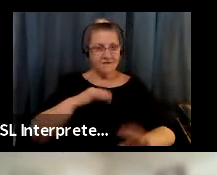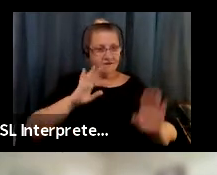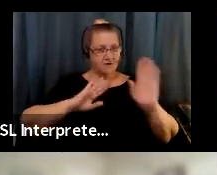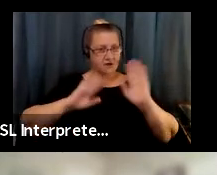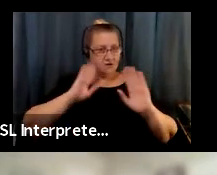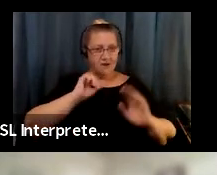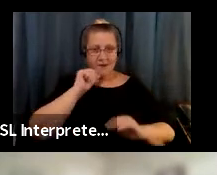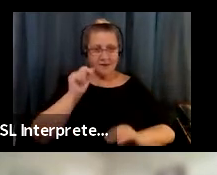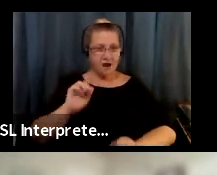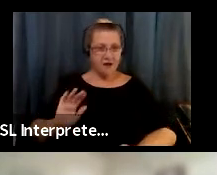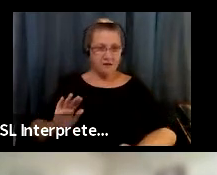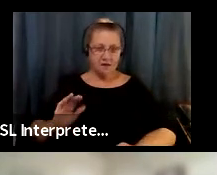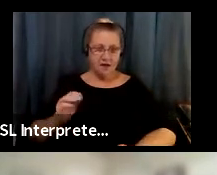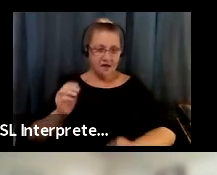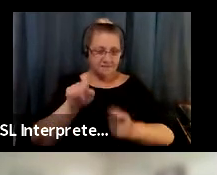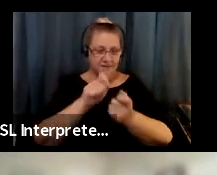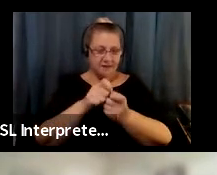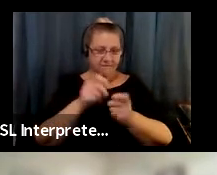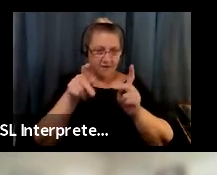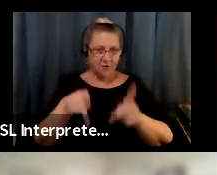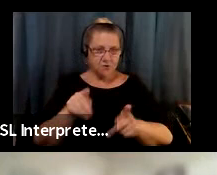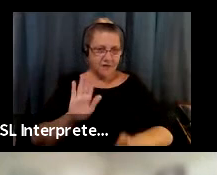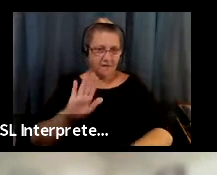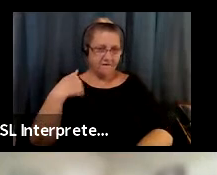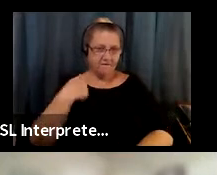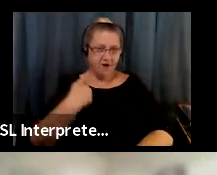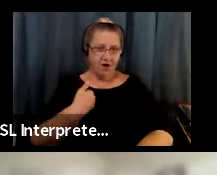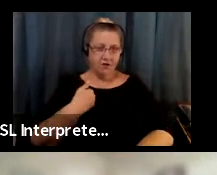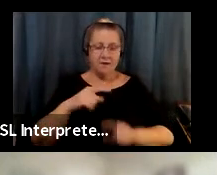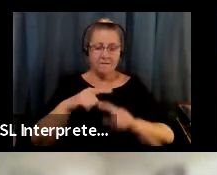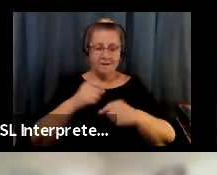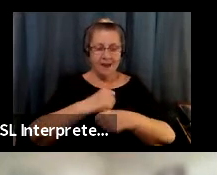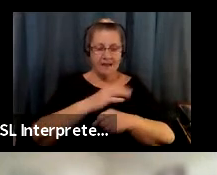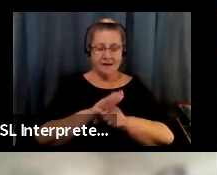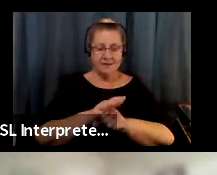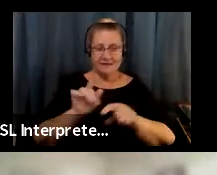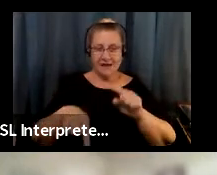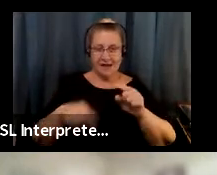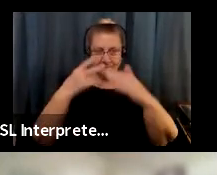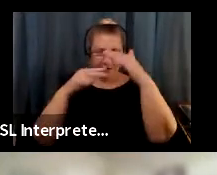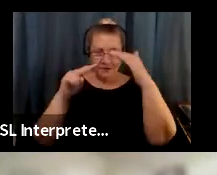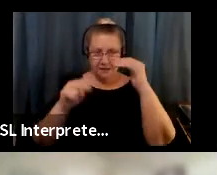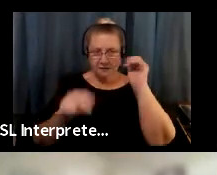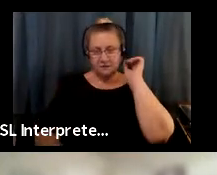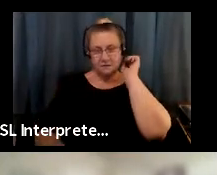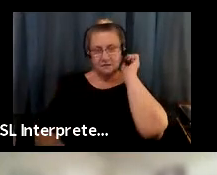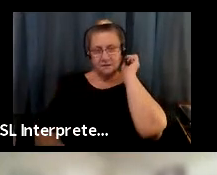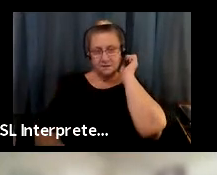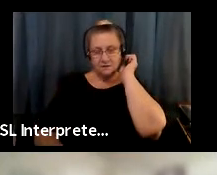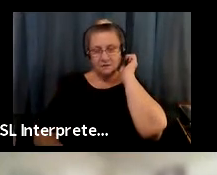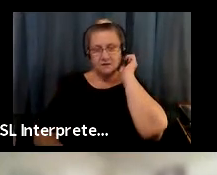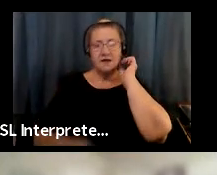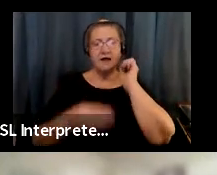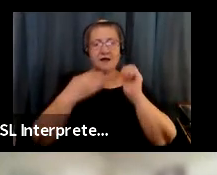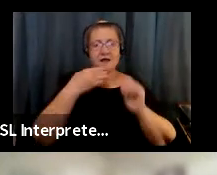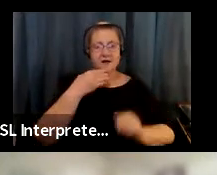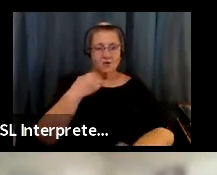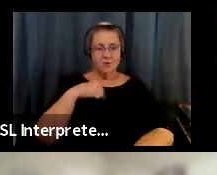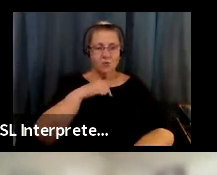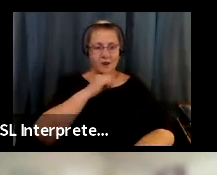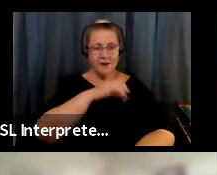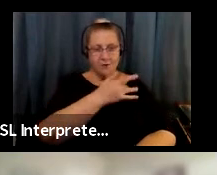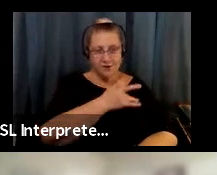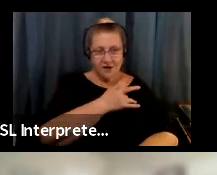anyone's fault, just because pandemics are unpredictable. And we appreciated the fact that although all